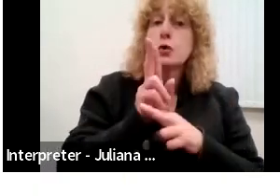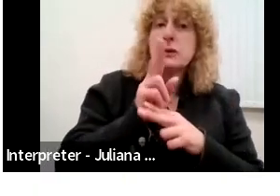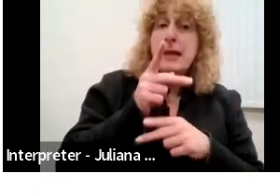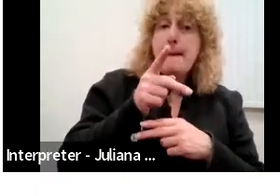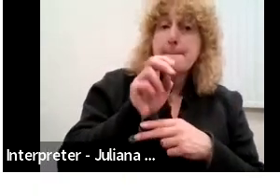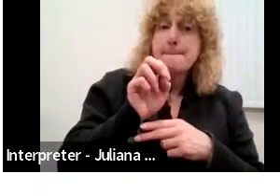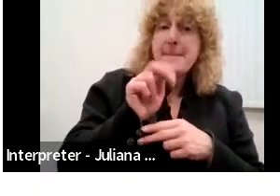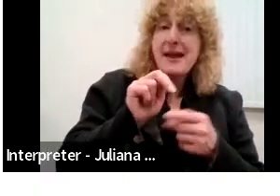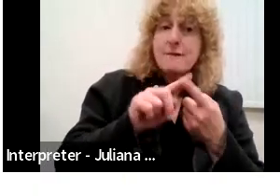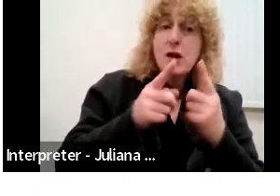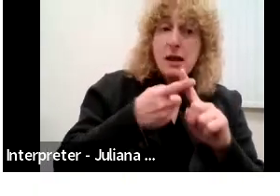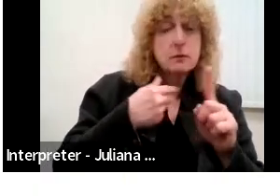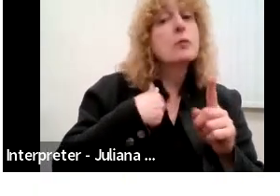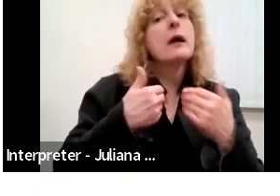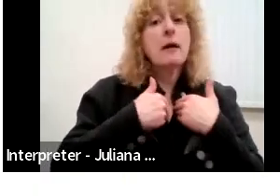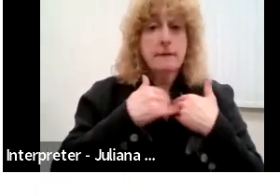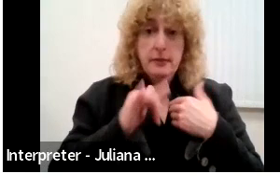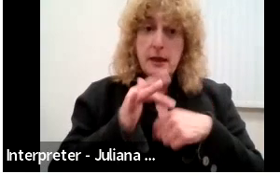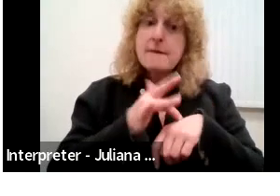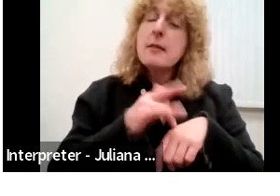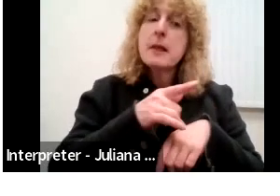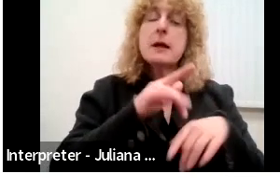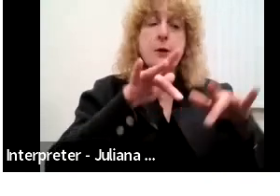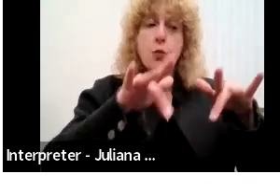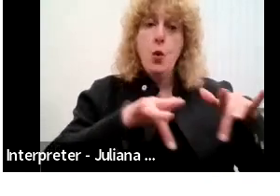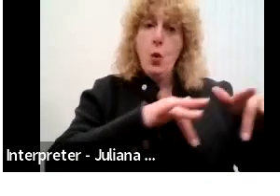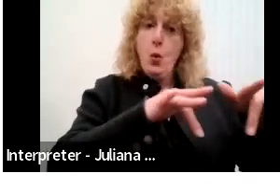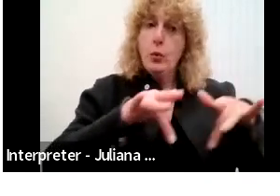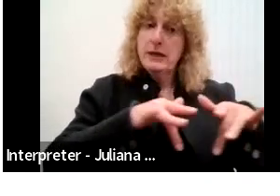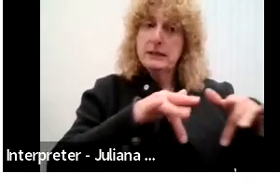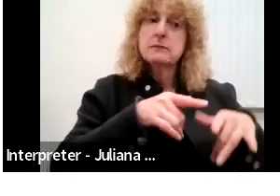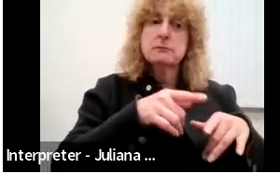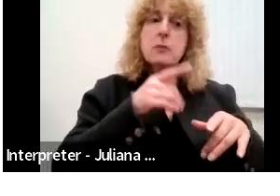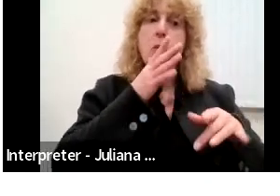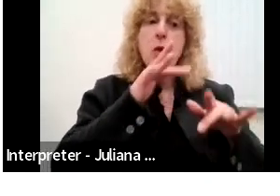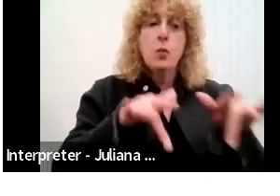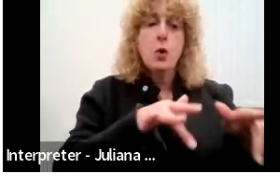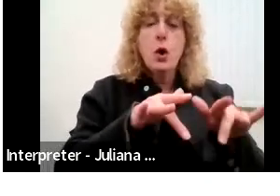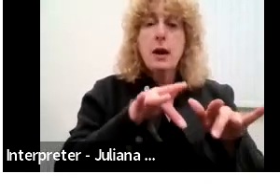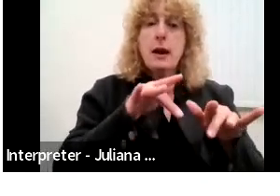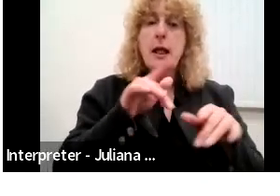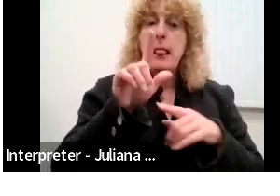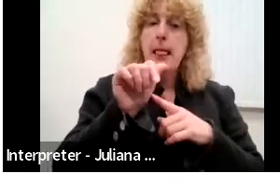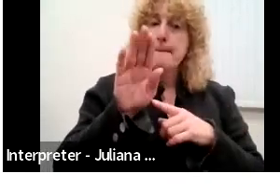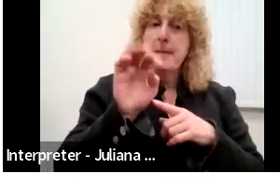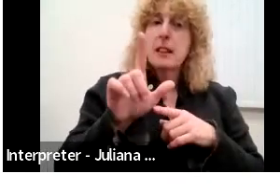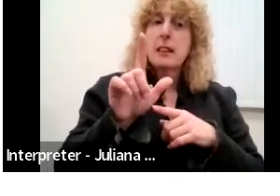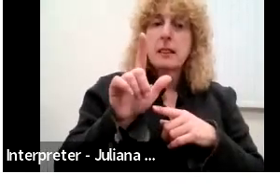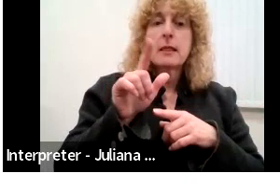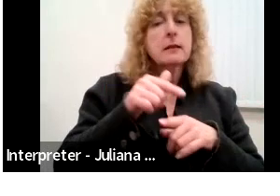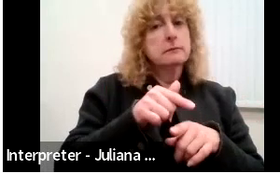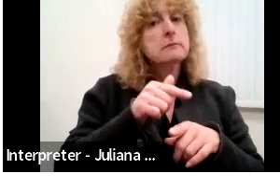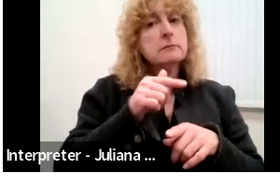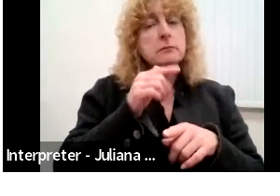is something that we have available too. So it's a recording device, so it records labels, and that's also very helpful for